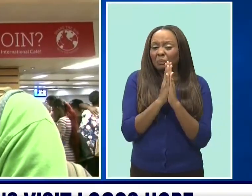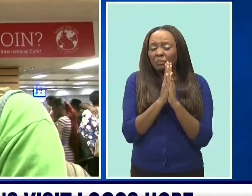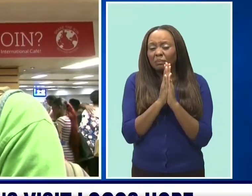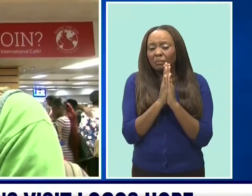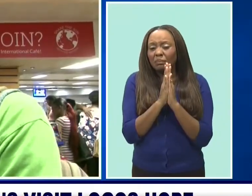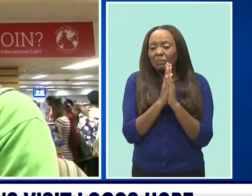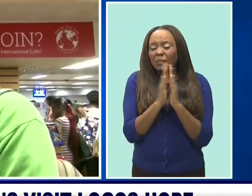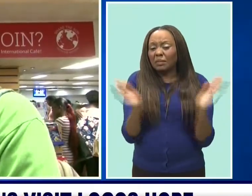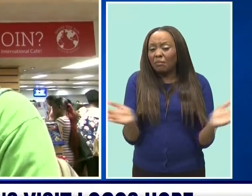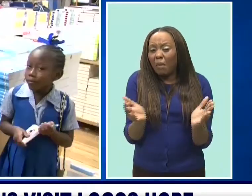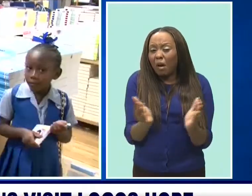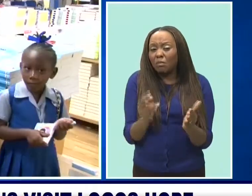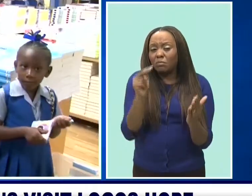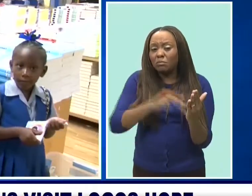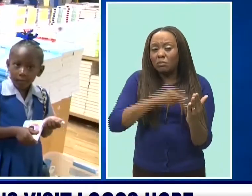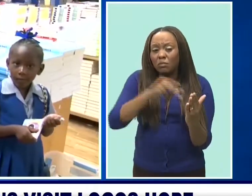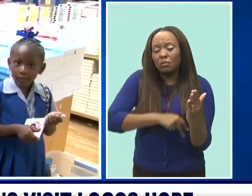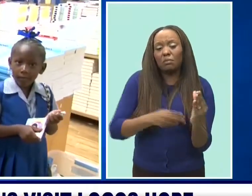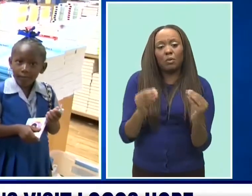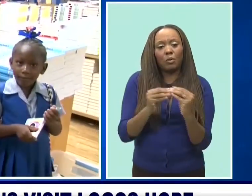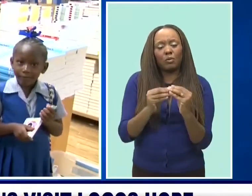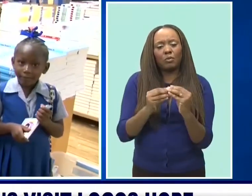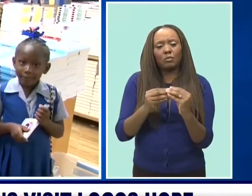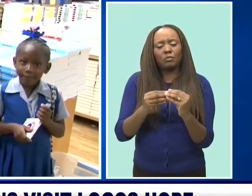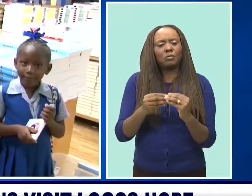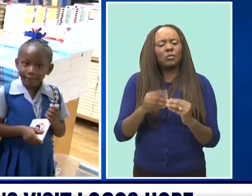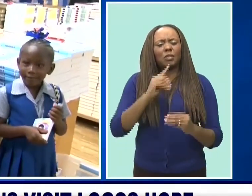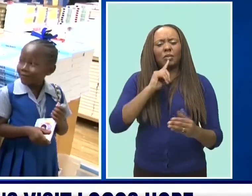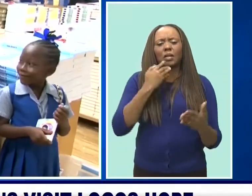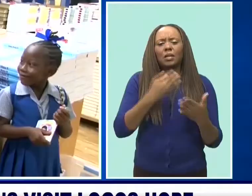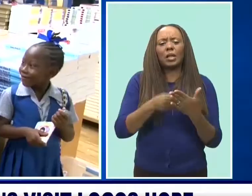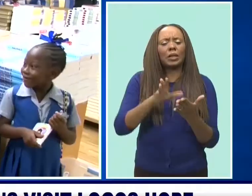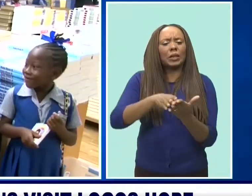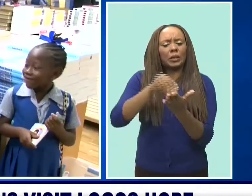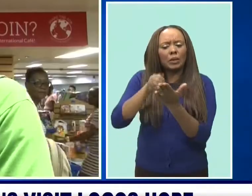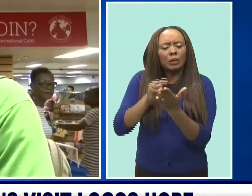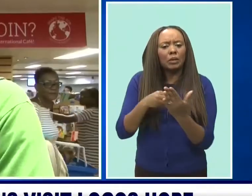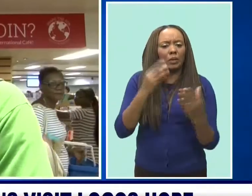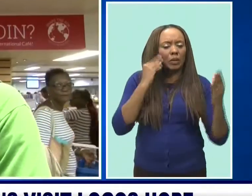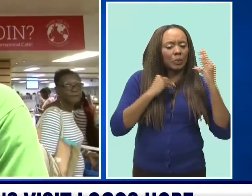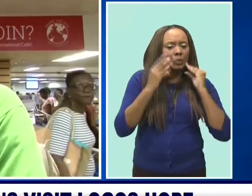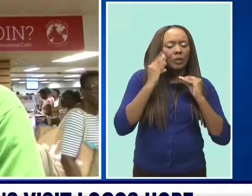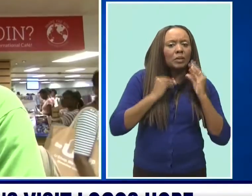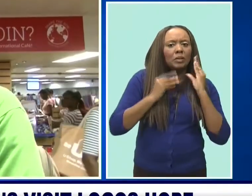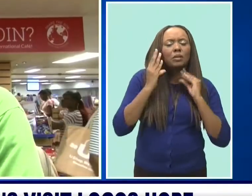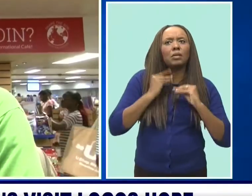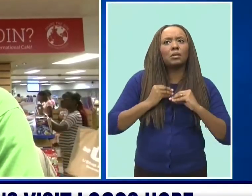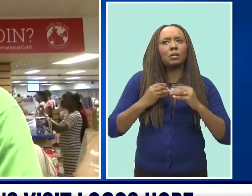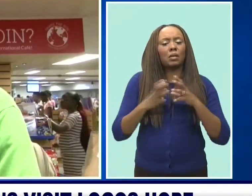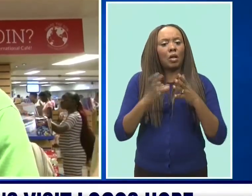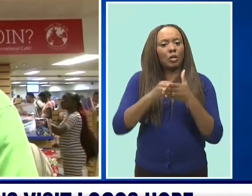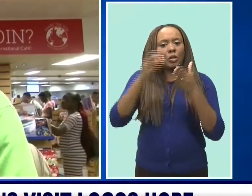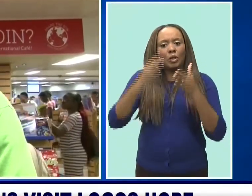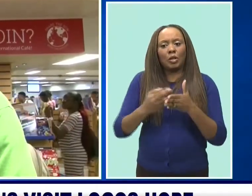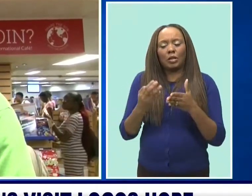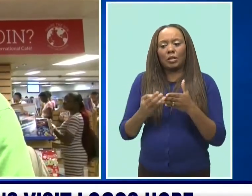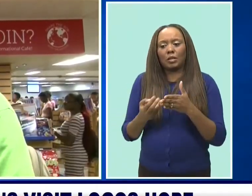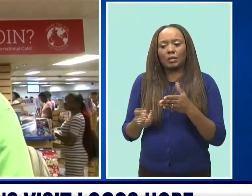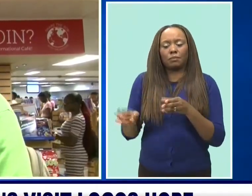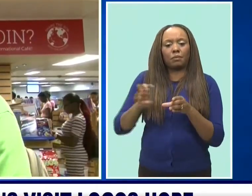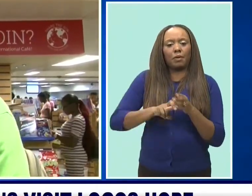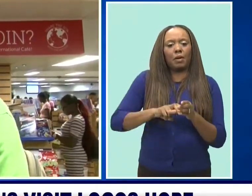stimulate them to do some more reading. It's a good learning experience. A lot of students are getting to come on board a ship for the first